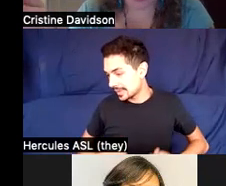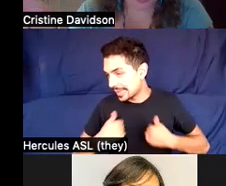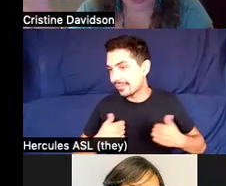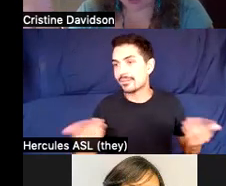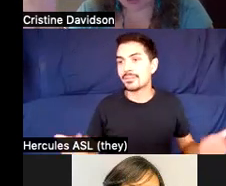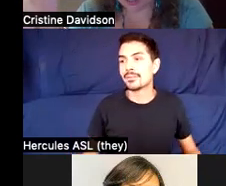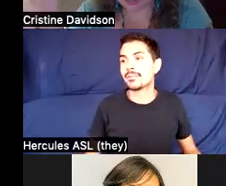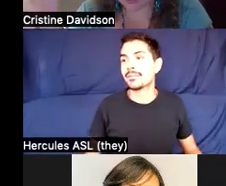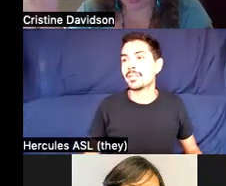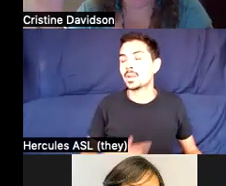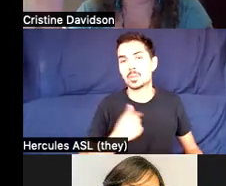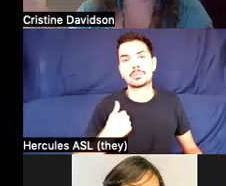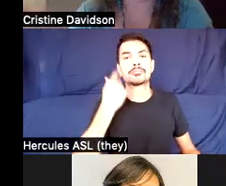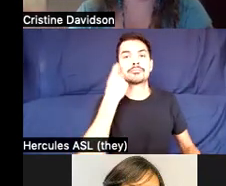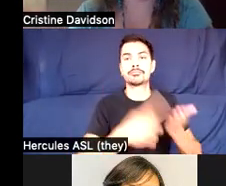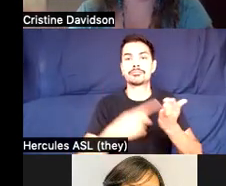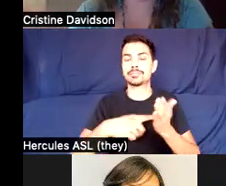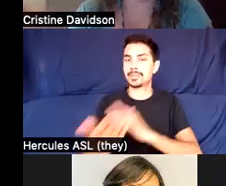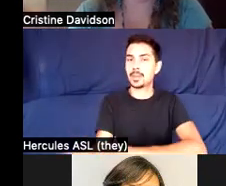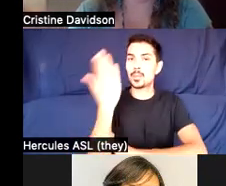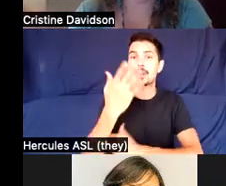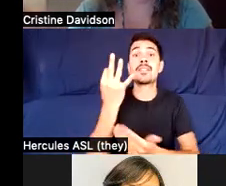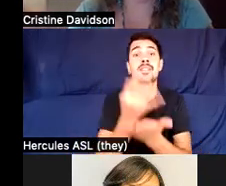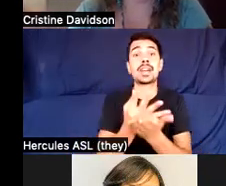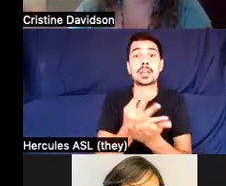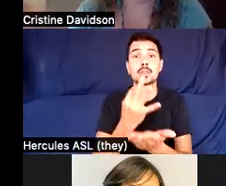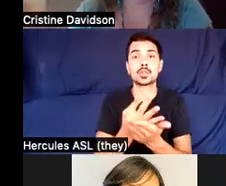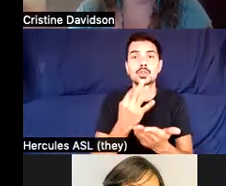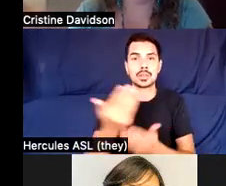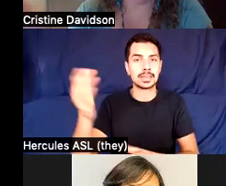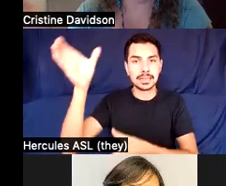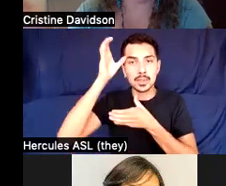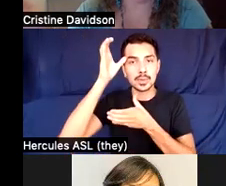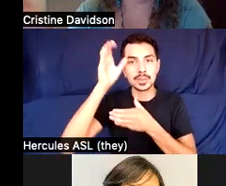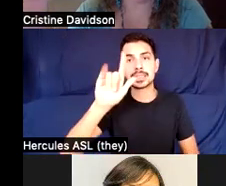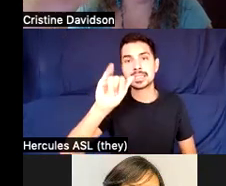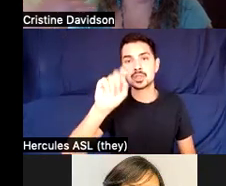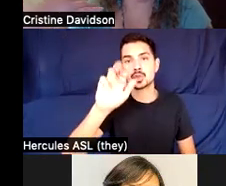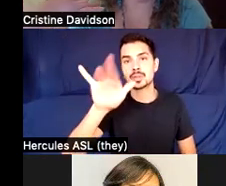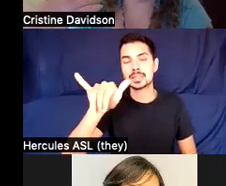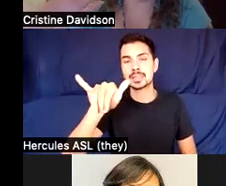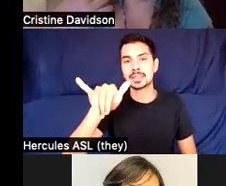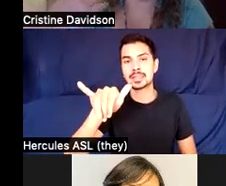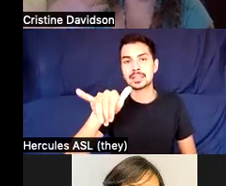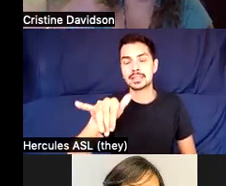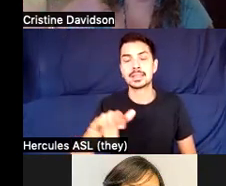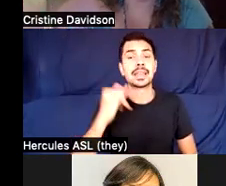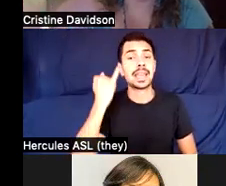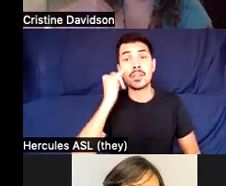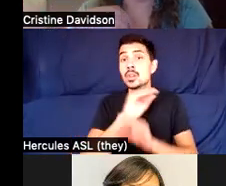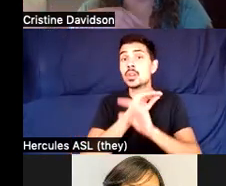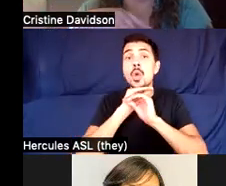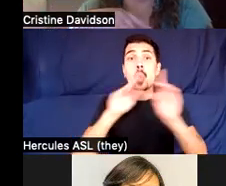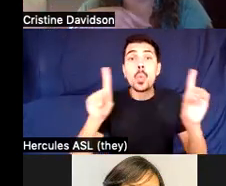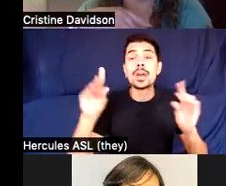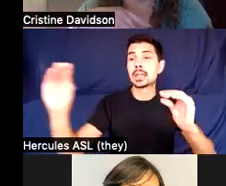We were just talking about this morning, financial literacy. If nobody has taught us how to